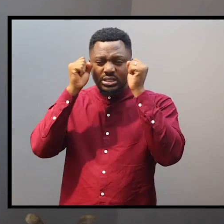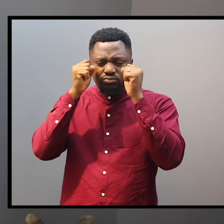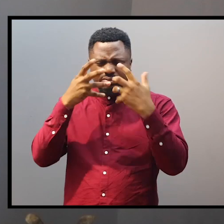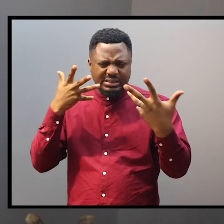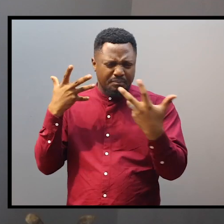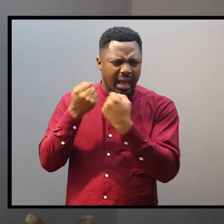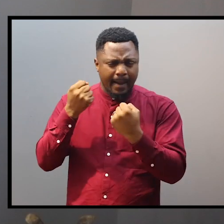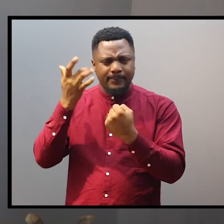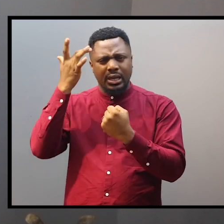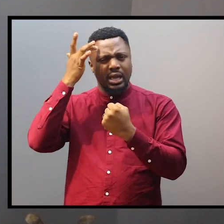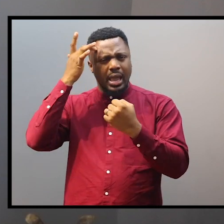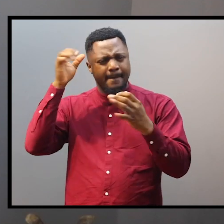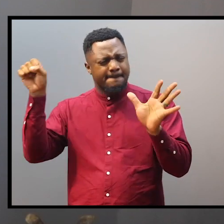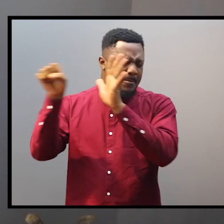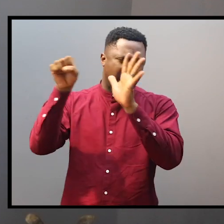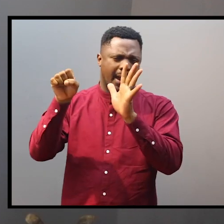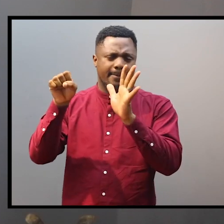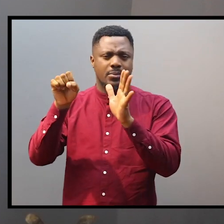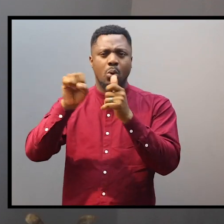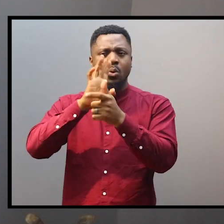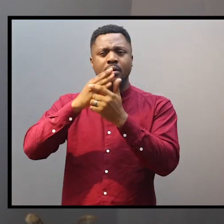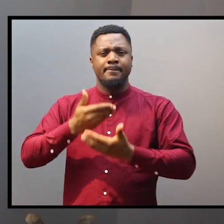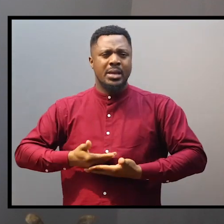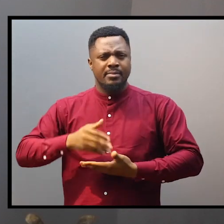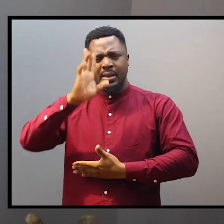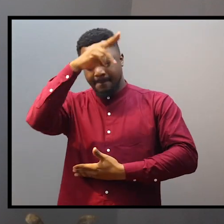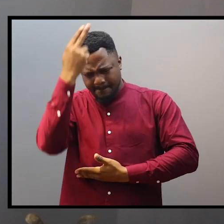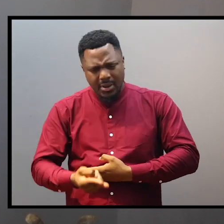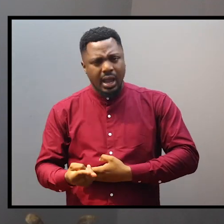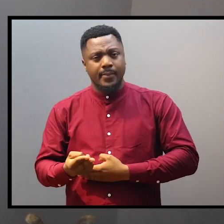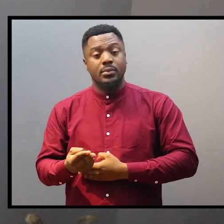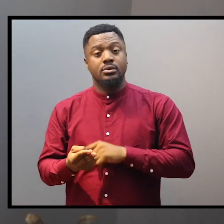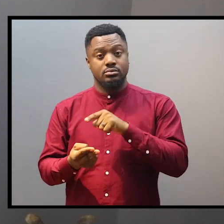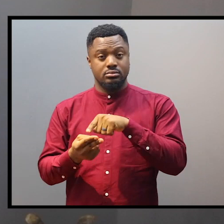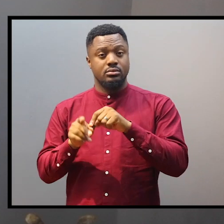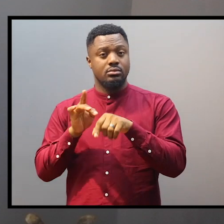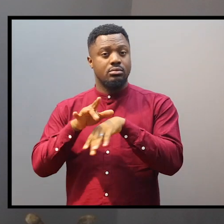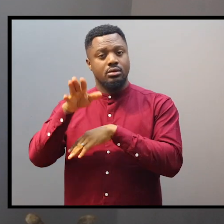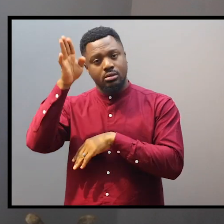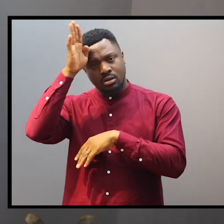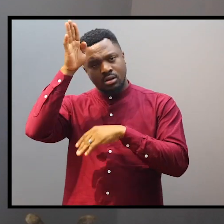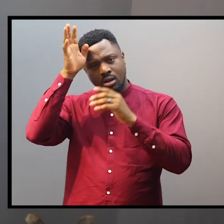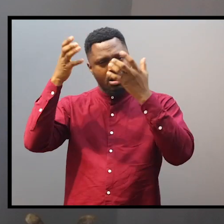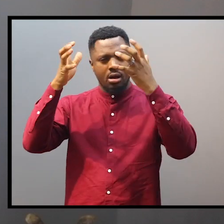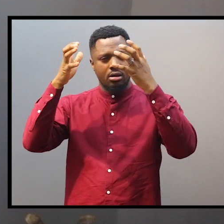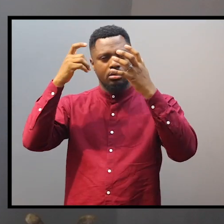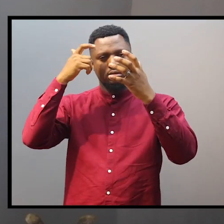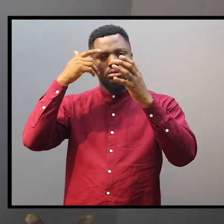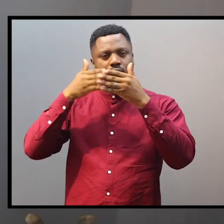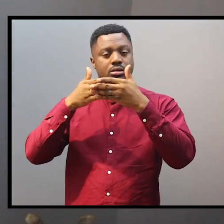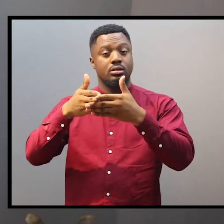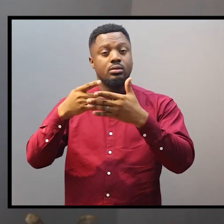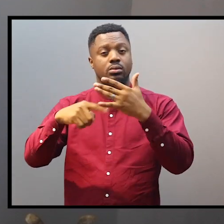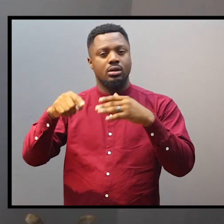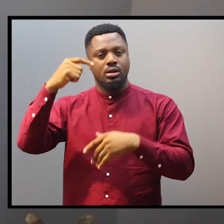severe accidents such as head trauma, a fall from a height, all of these can affect the brain of the child and lead